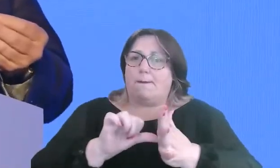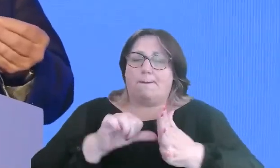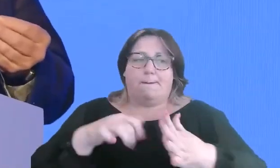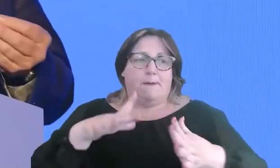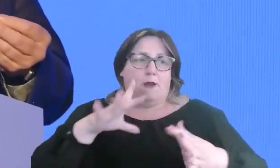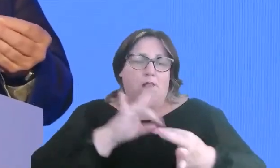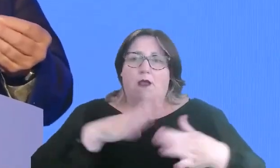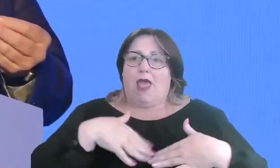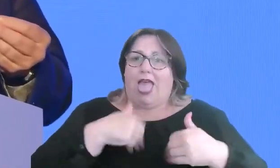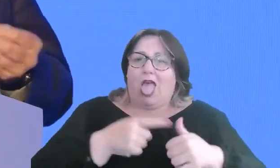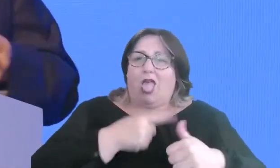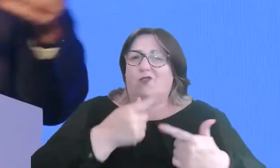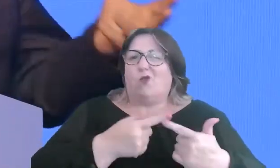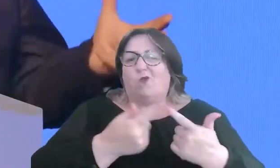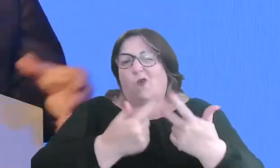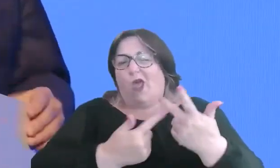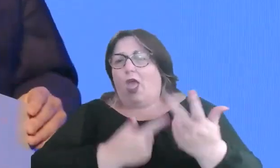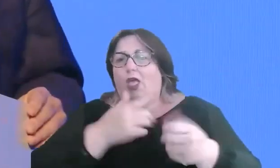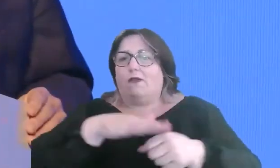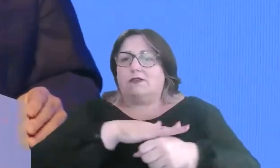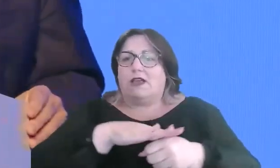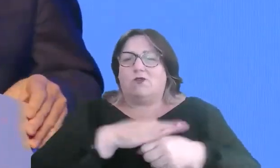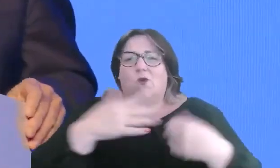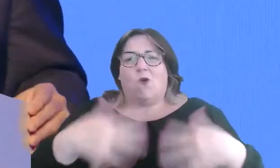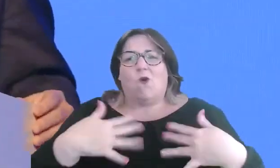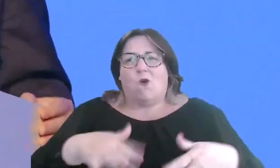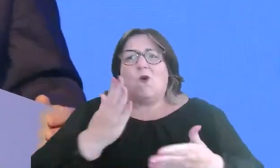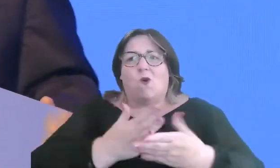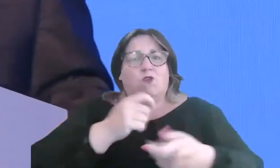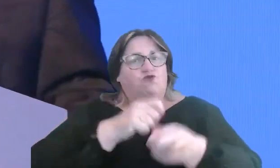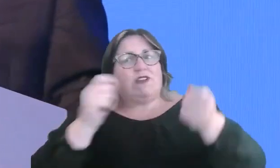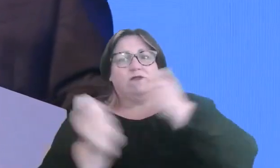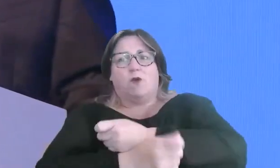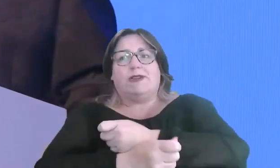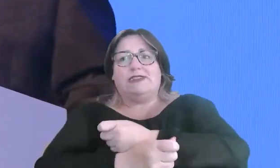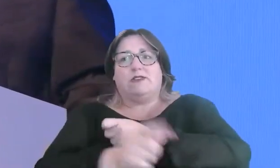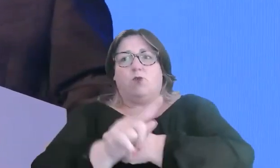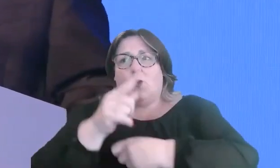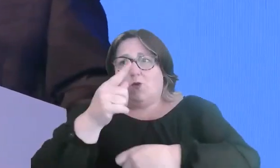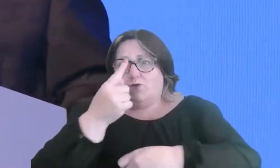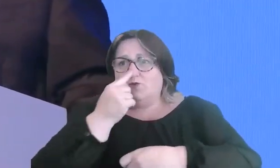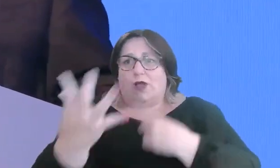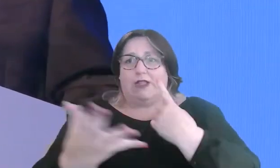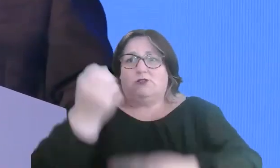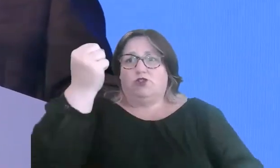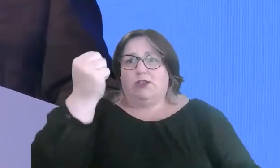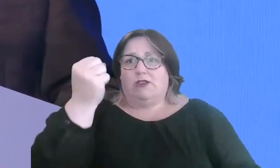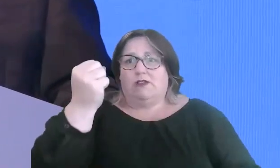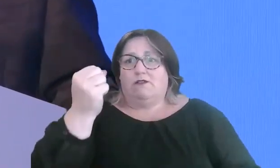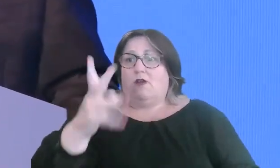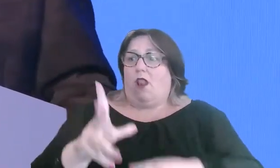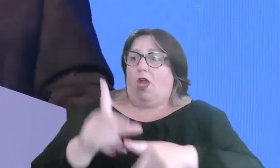hugely transformative what can be done here. Last Monday, in fact, I was standing in Scotland